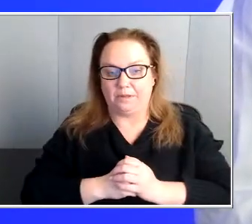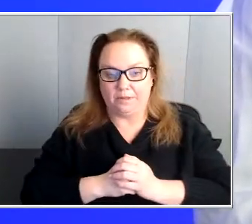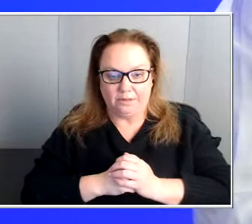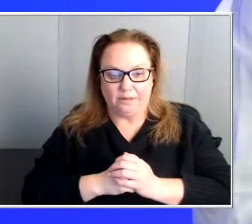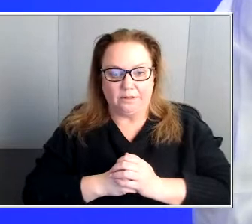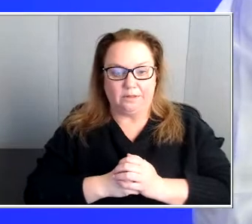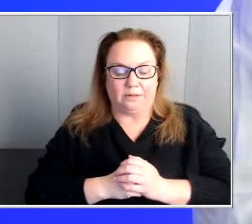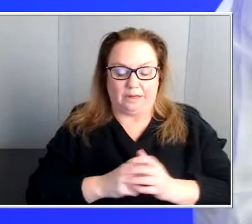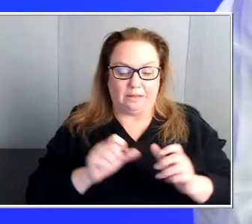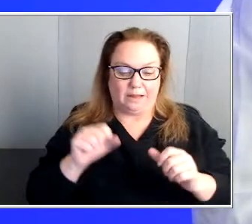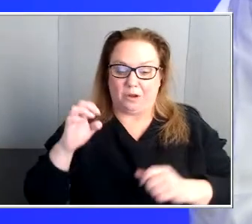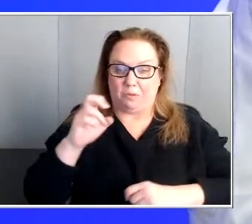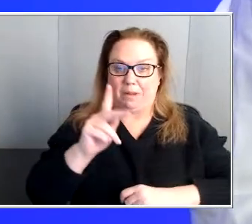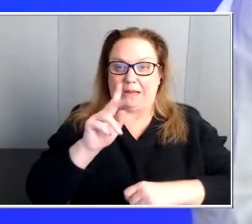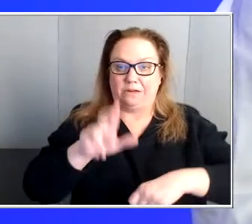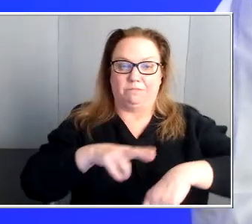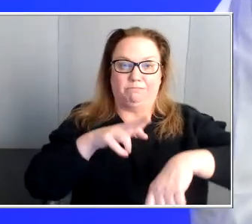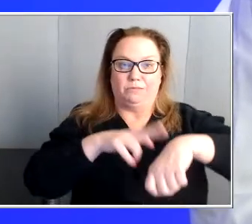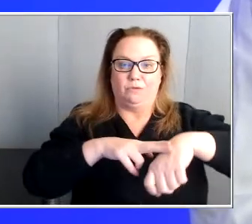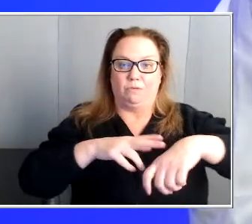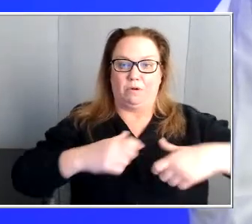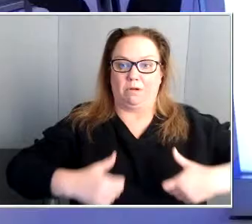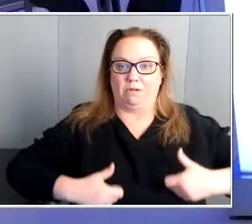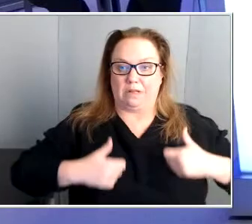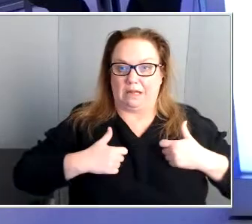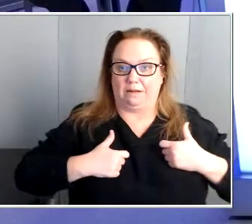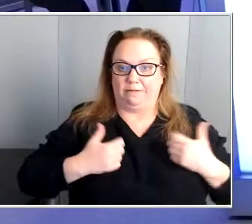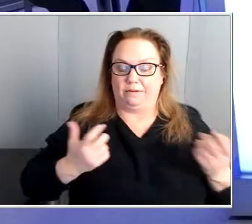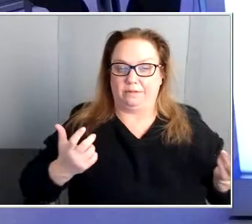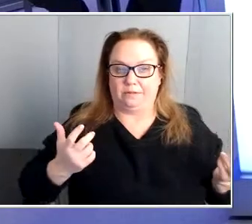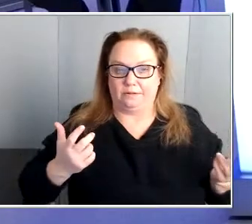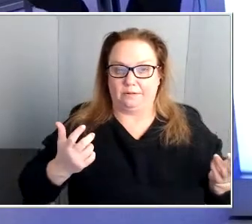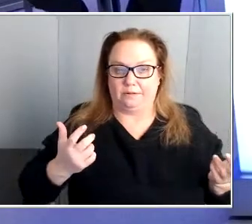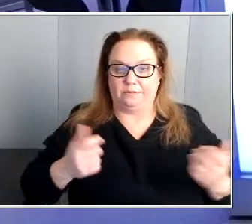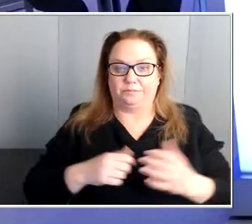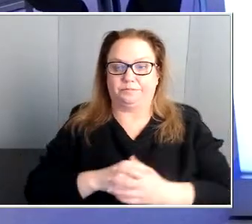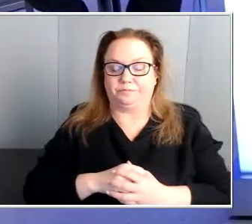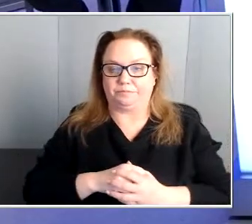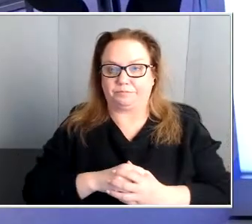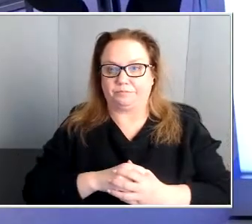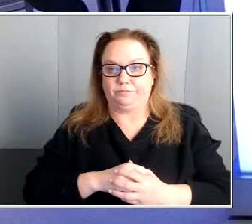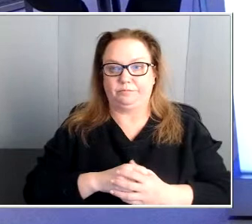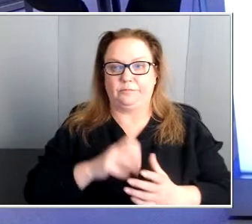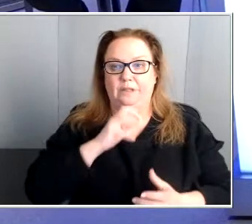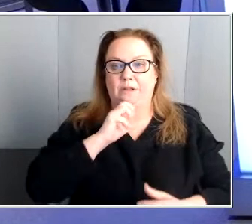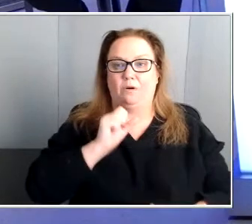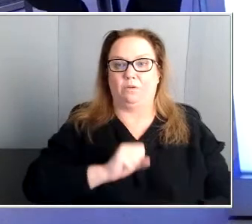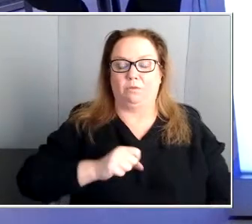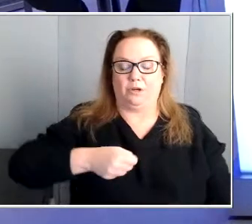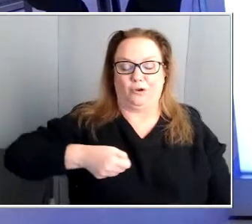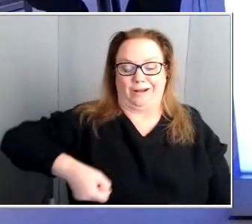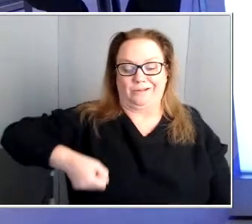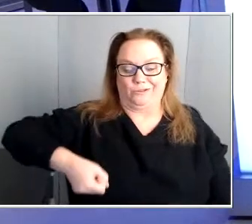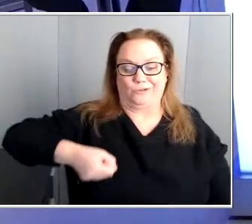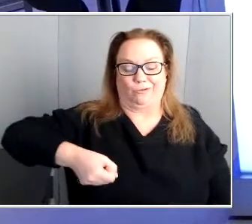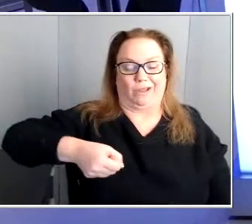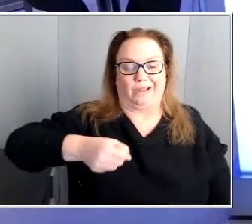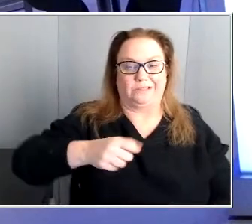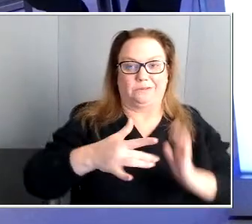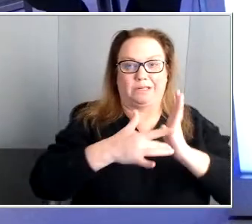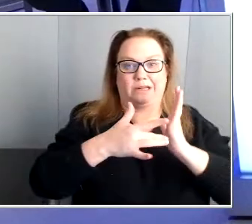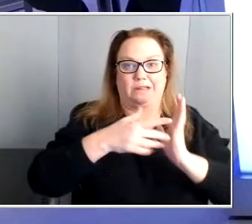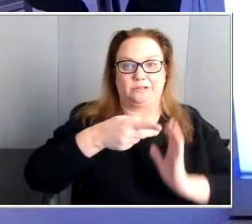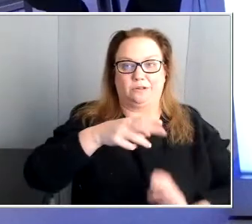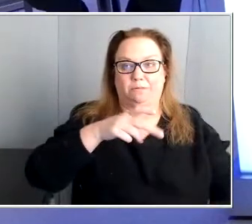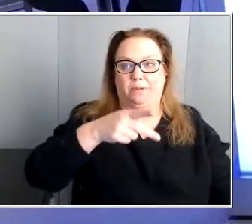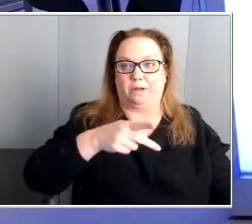to go back to their work, to their lifestyle, and can do everything else. The old Jarvik thing, they had a suitcase they carried around that was actually the pump. Mini